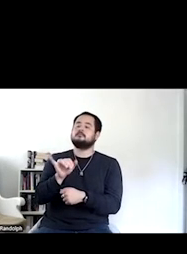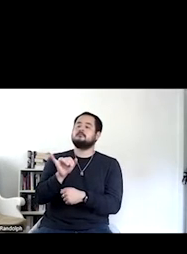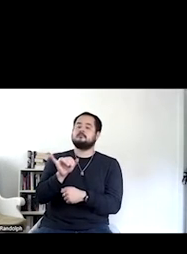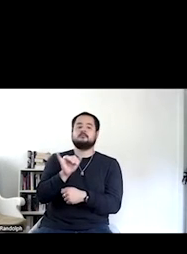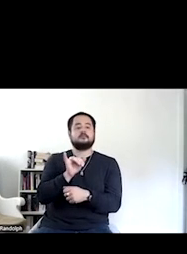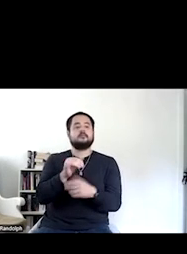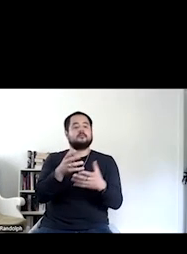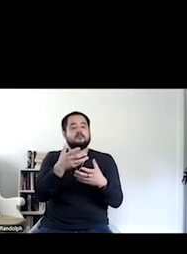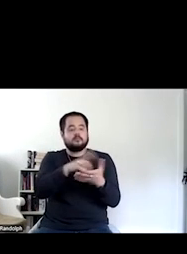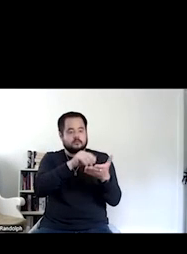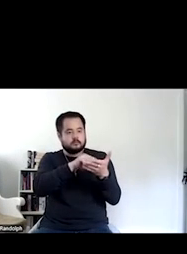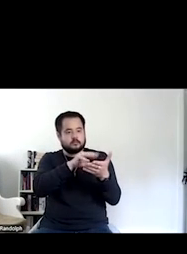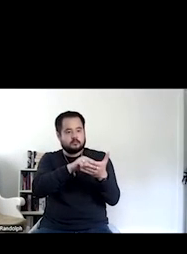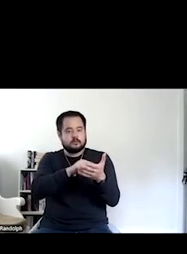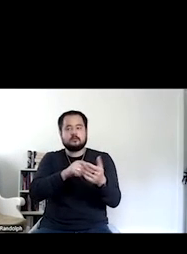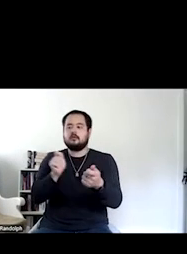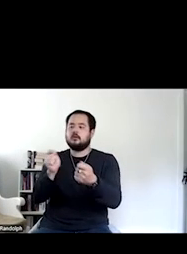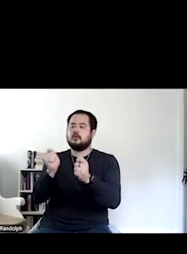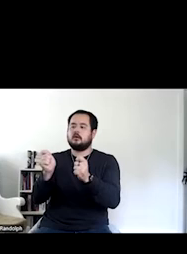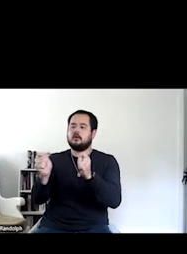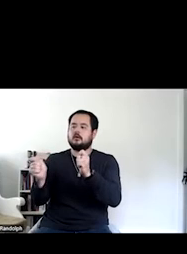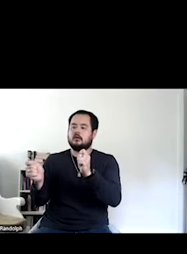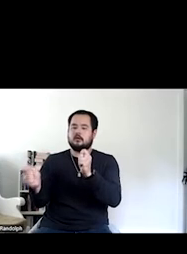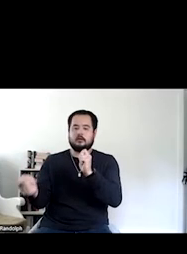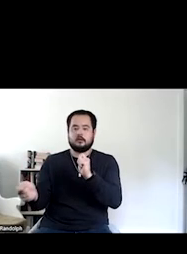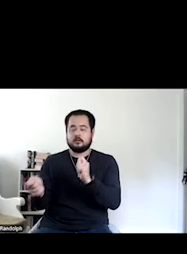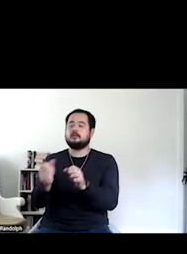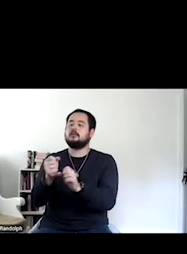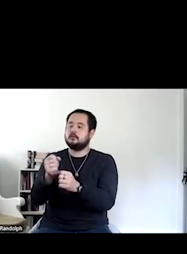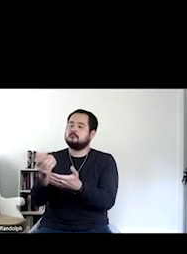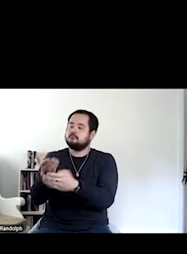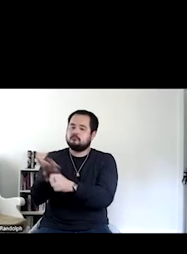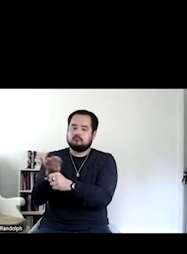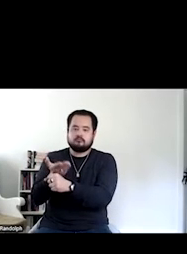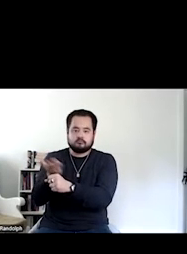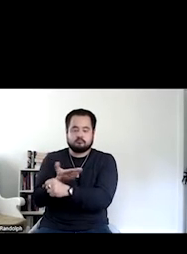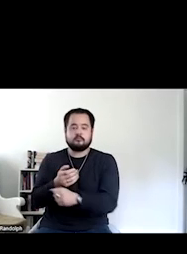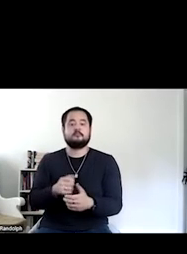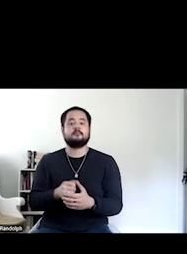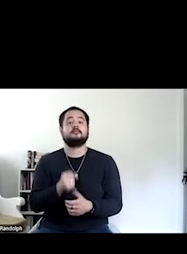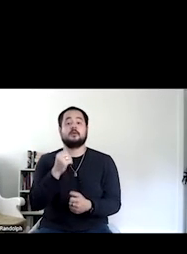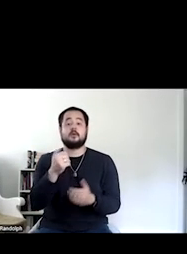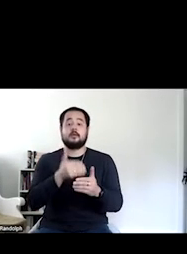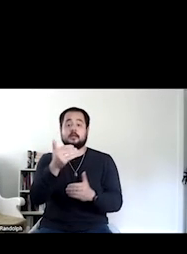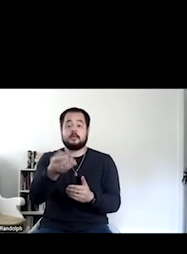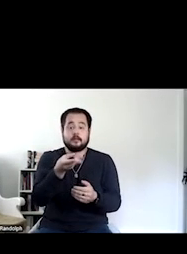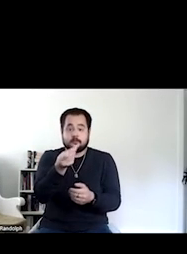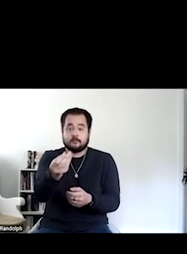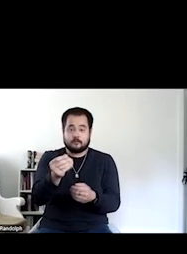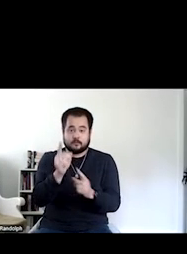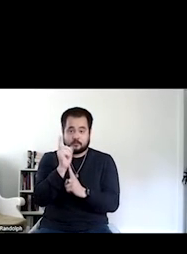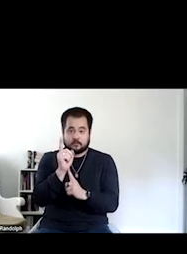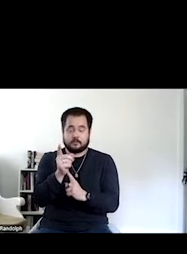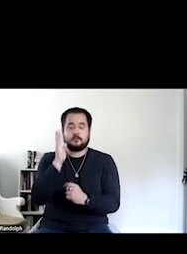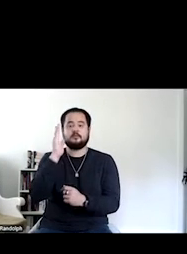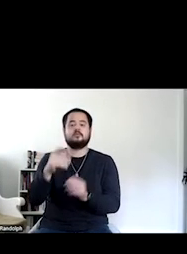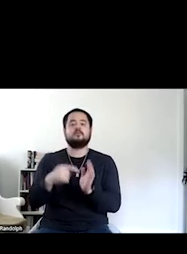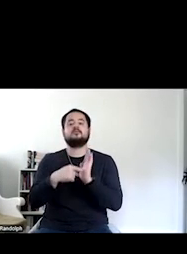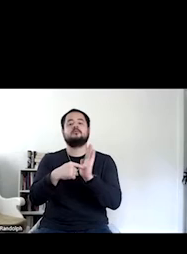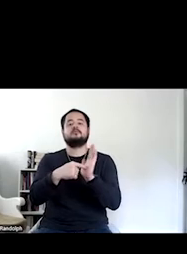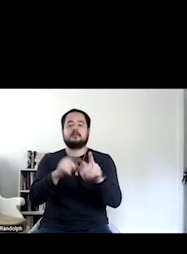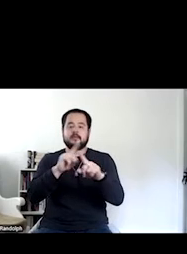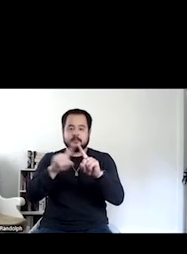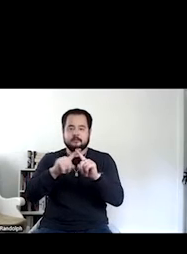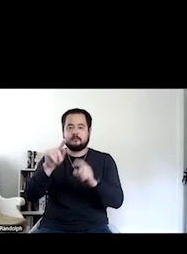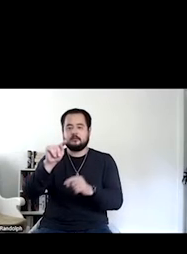input we got after we shared those tools with them. So what I'll do in the next few minutes is demonstrate to you the different tools that we've